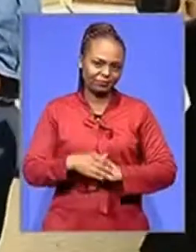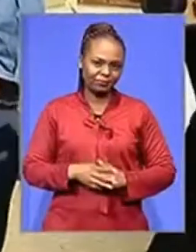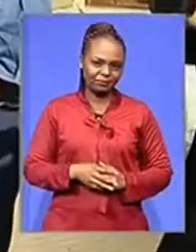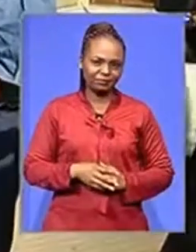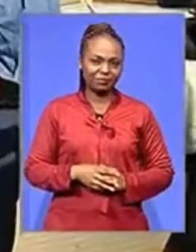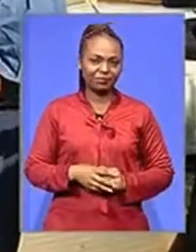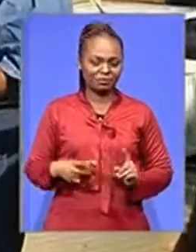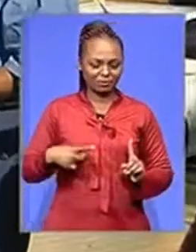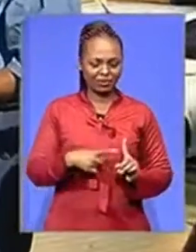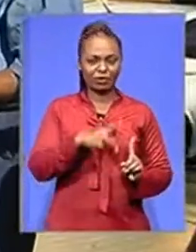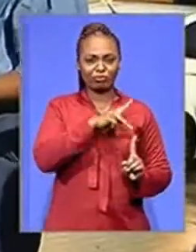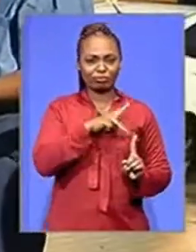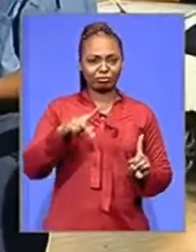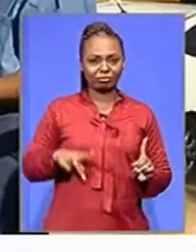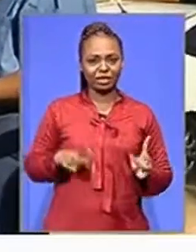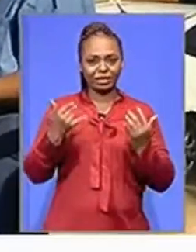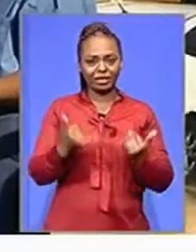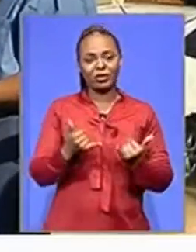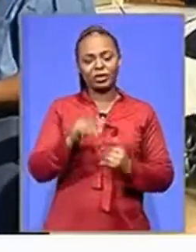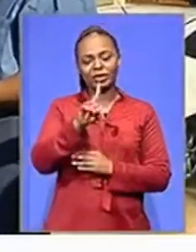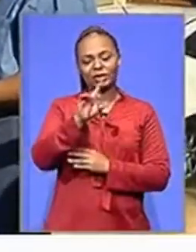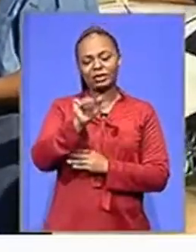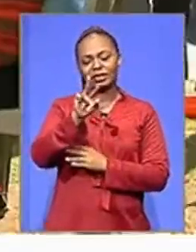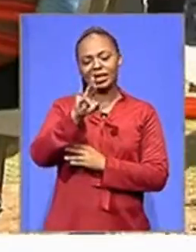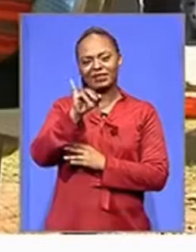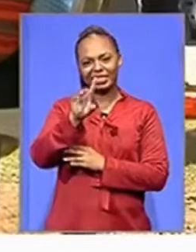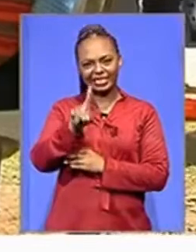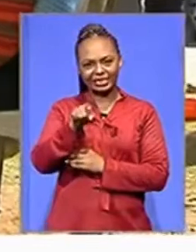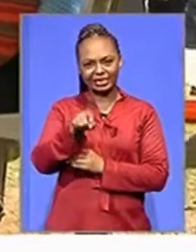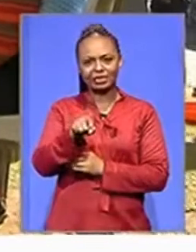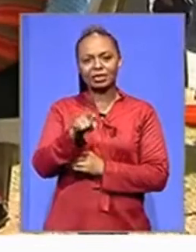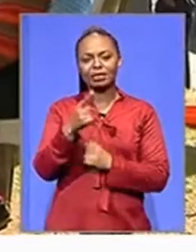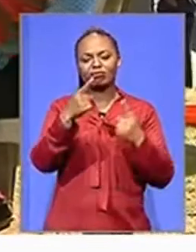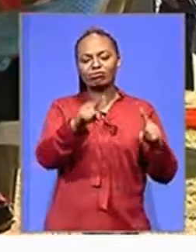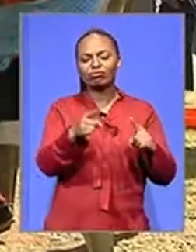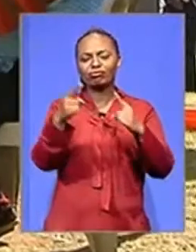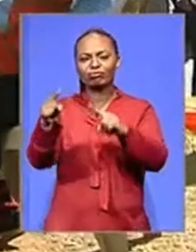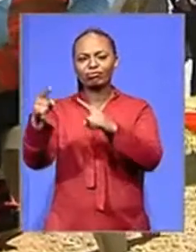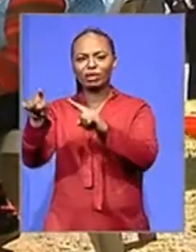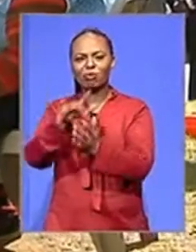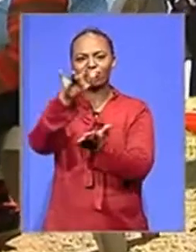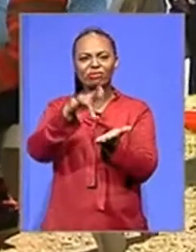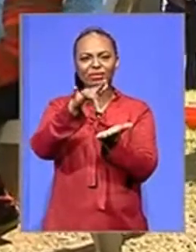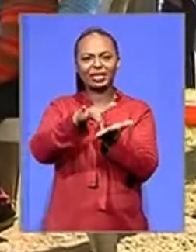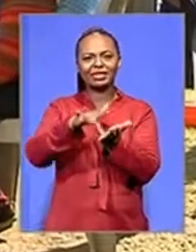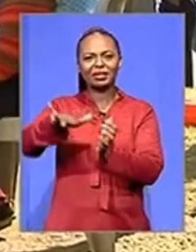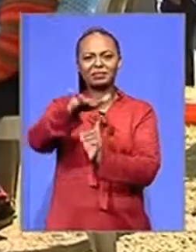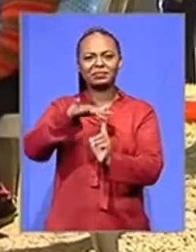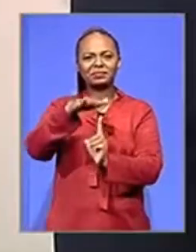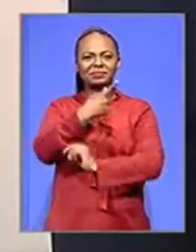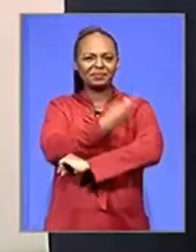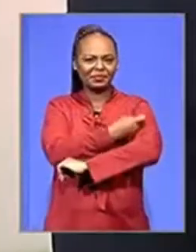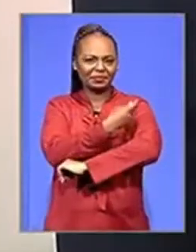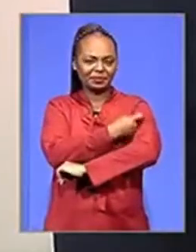Tonakgolo David Makhura o tlile a tlhatlhela mafelo a go entela ka provinceng la mathomo o eme ka Diepsloot pele a tla fetela Riverside